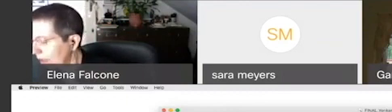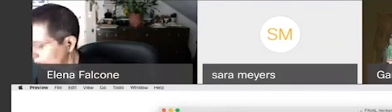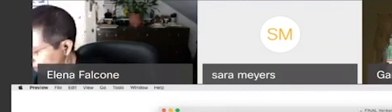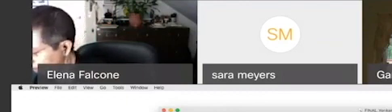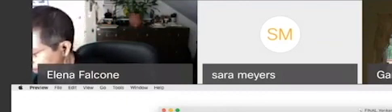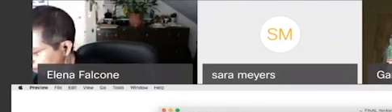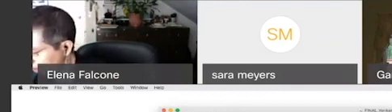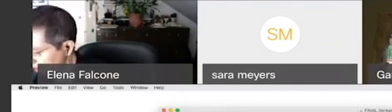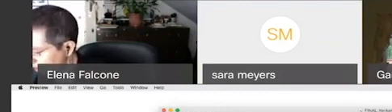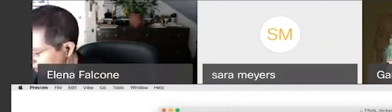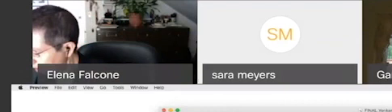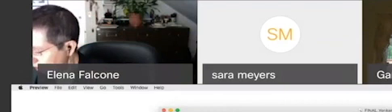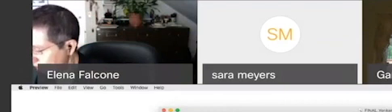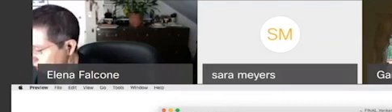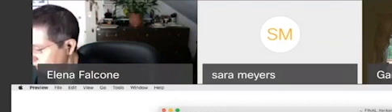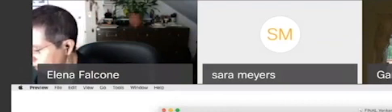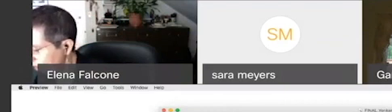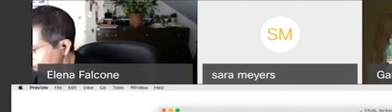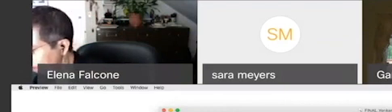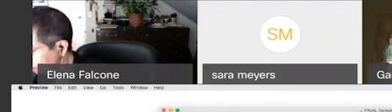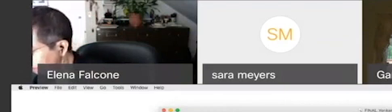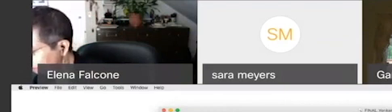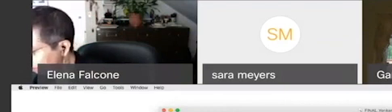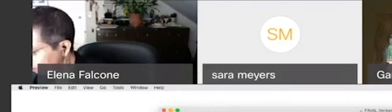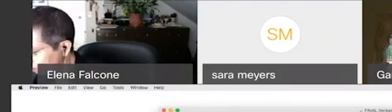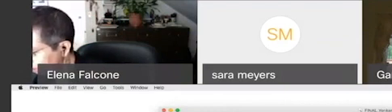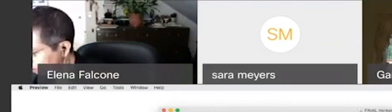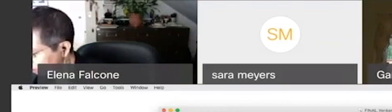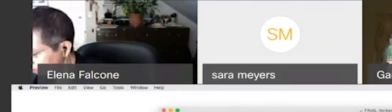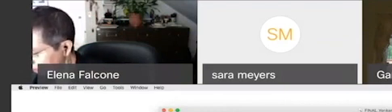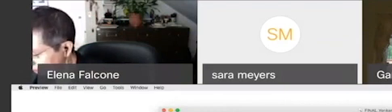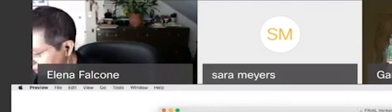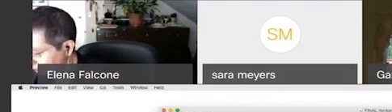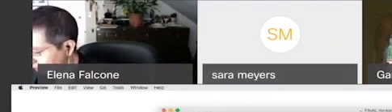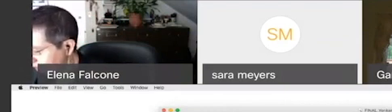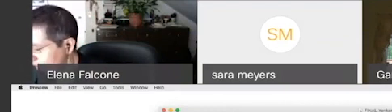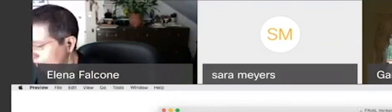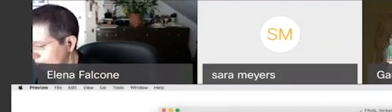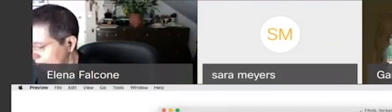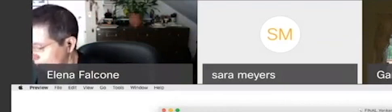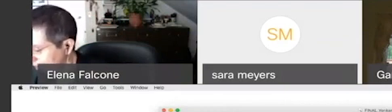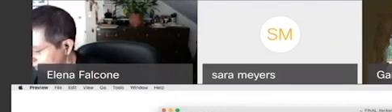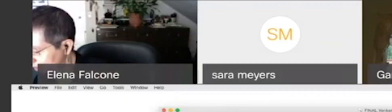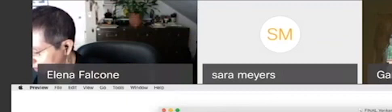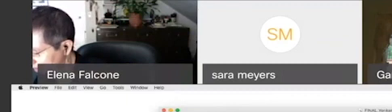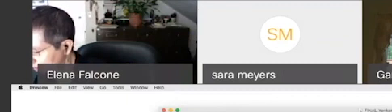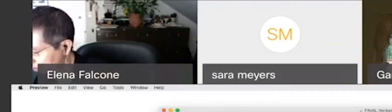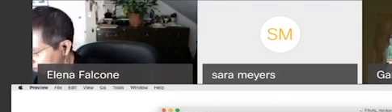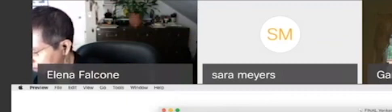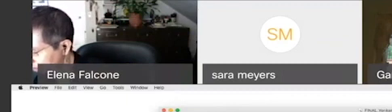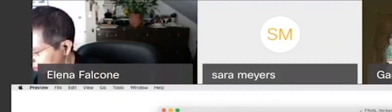answers in terms of this, because some of this I think is still needs to be clarified. There may be additional laws